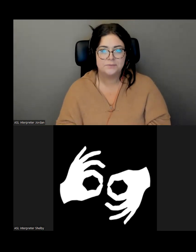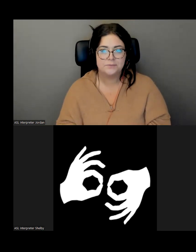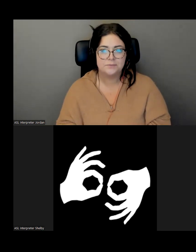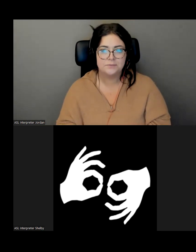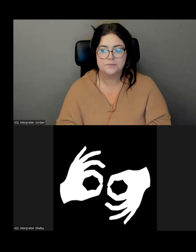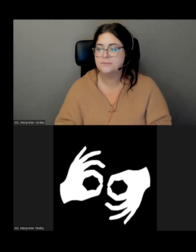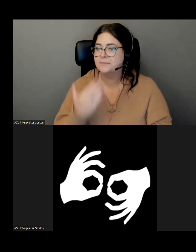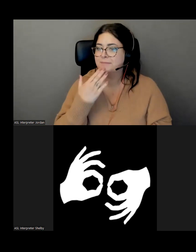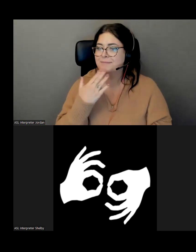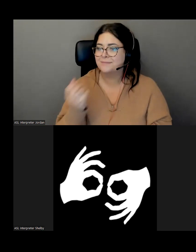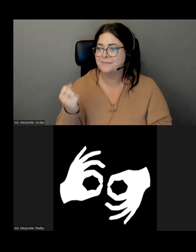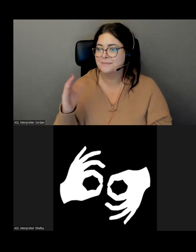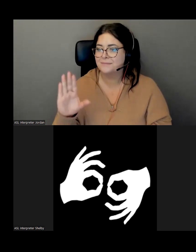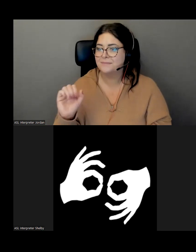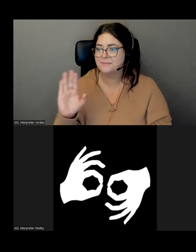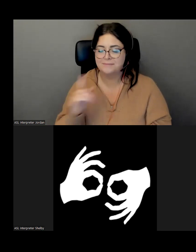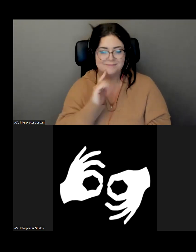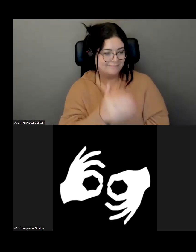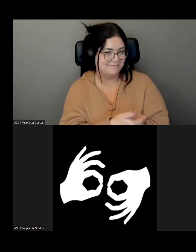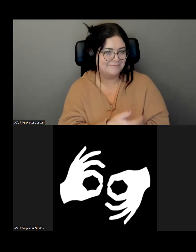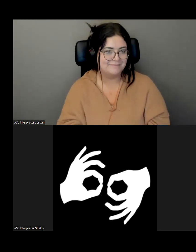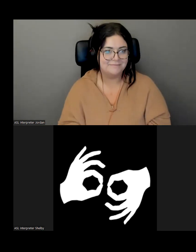Thank you so much, Barb. You're welcome.